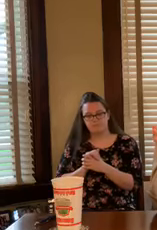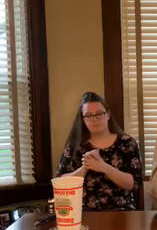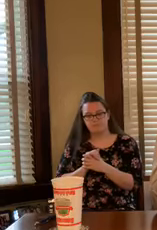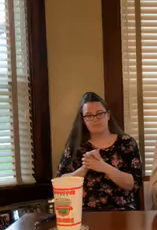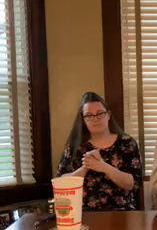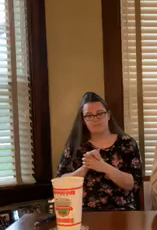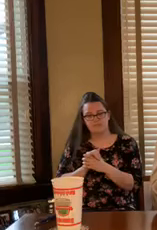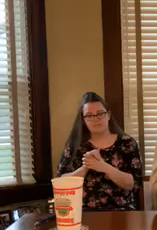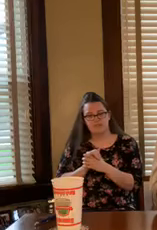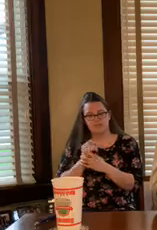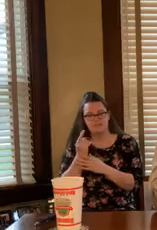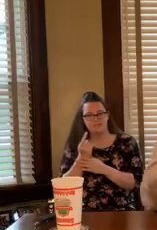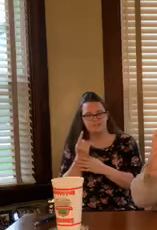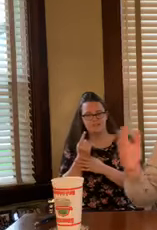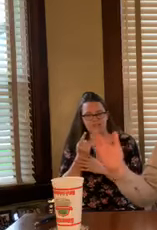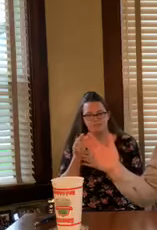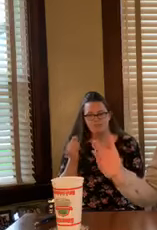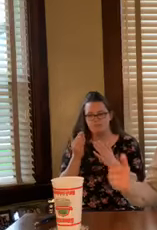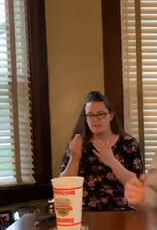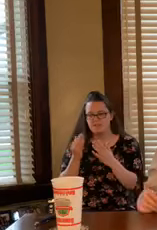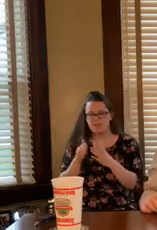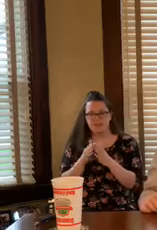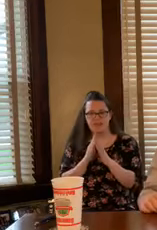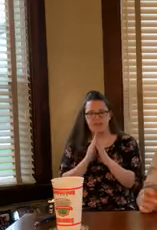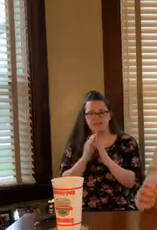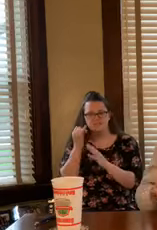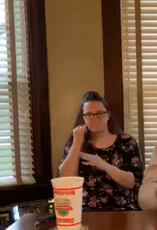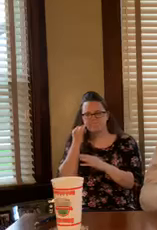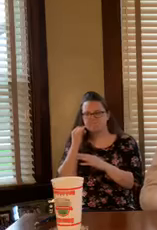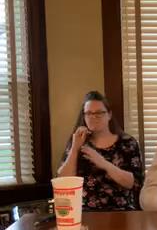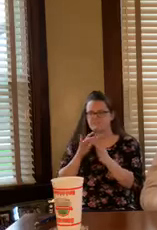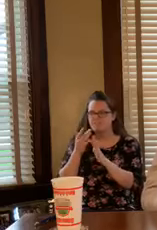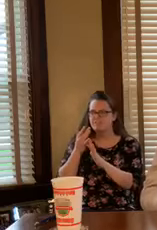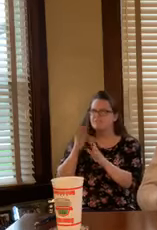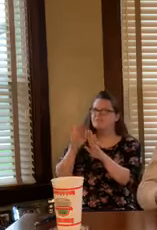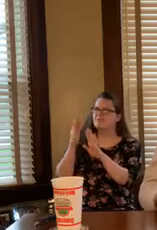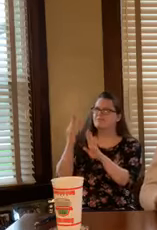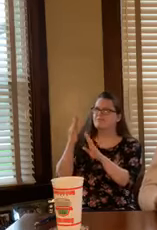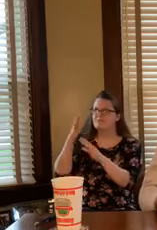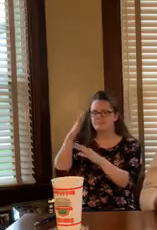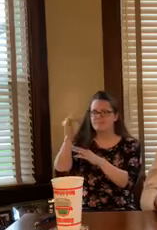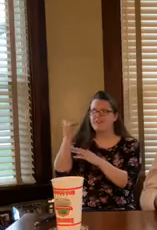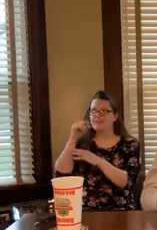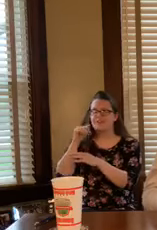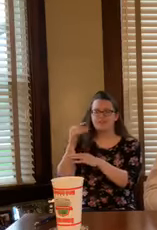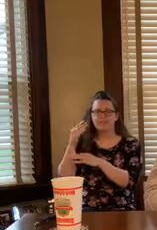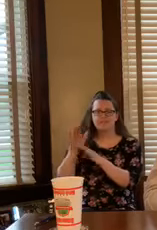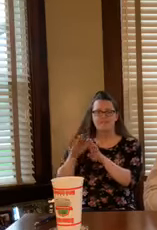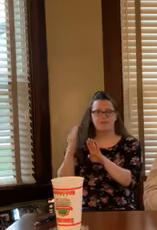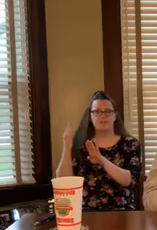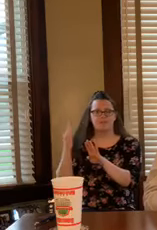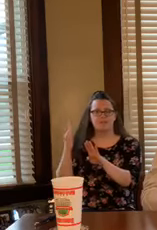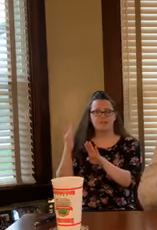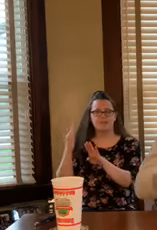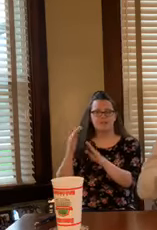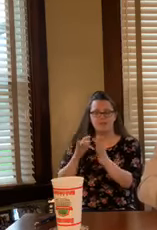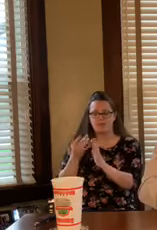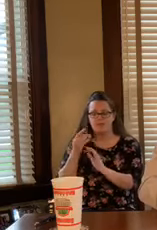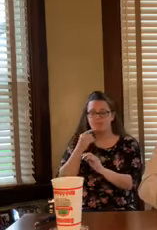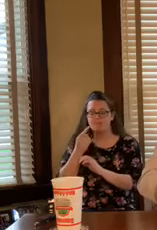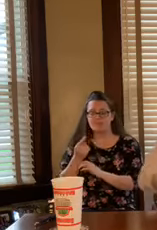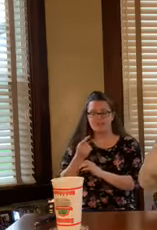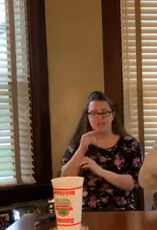Someone may ask right now, you may be asking, if Jesus is the door, why didn't he just open himself? The Bible says that God has ordained